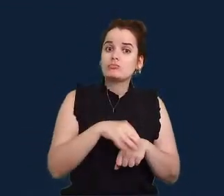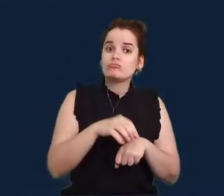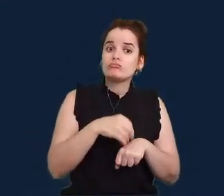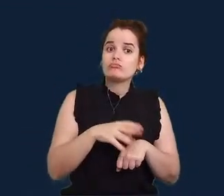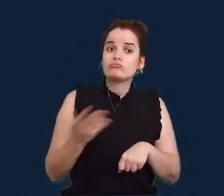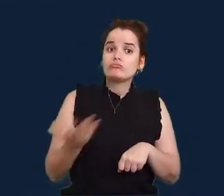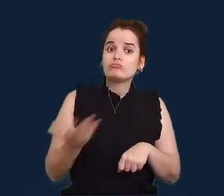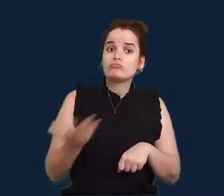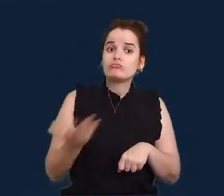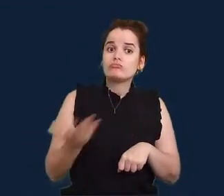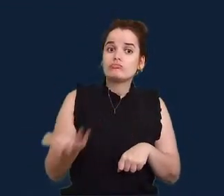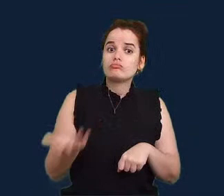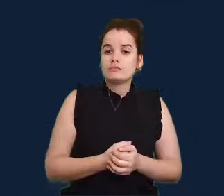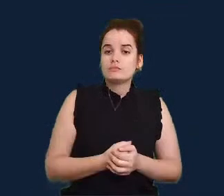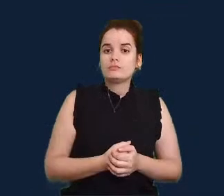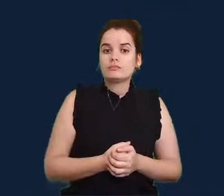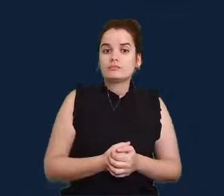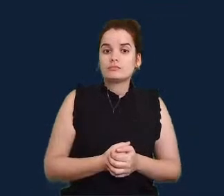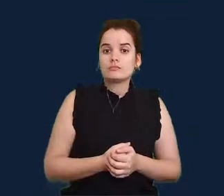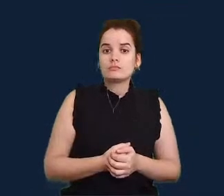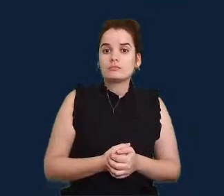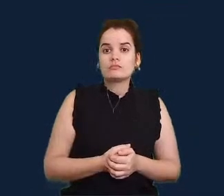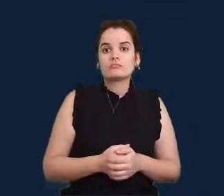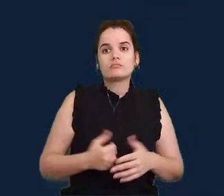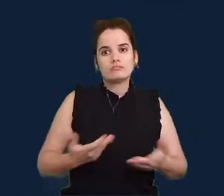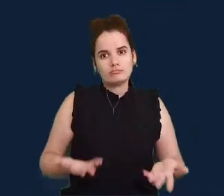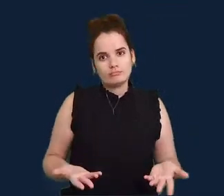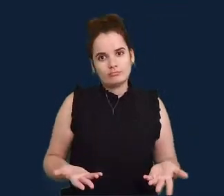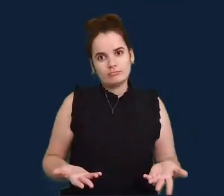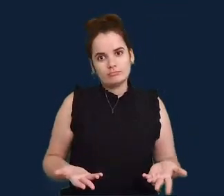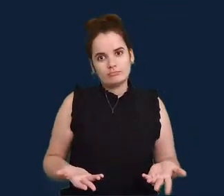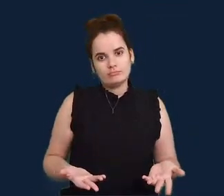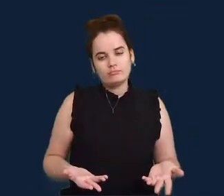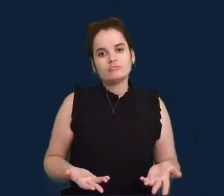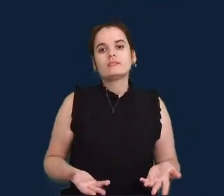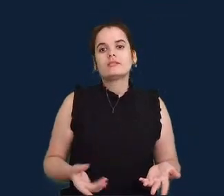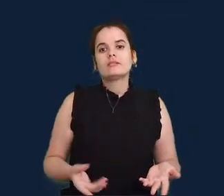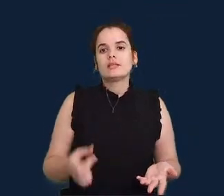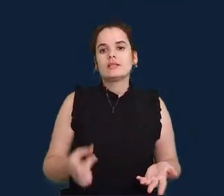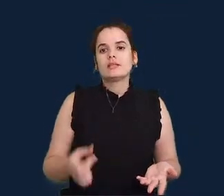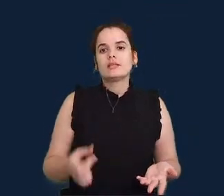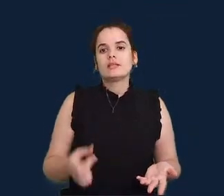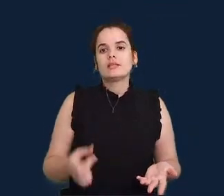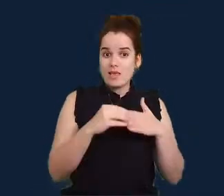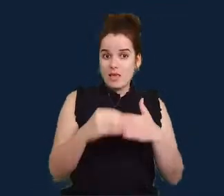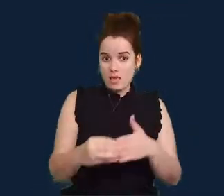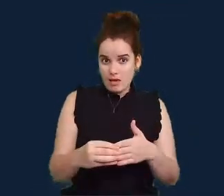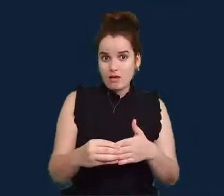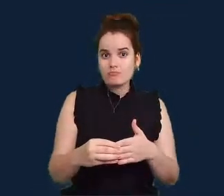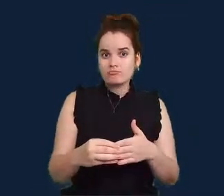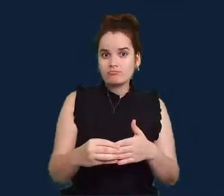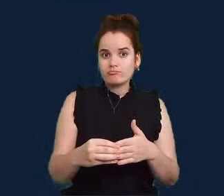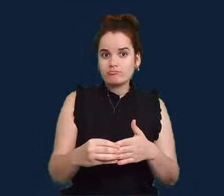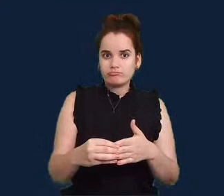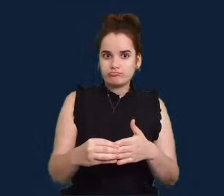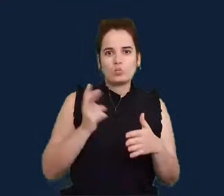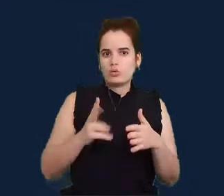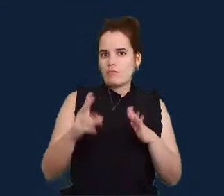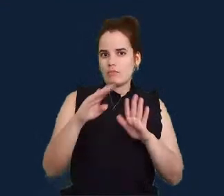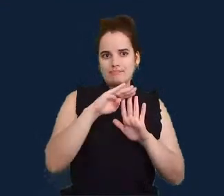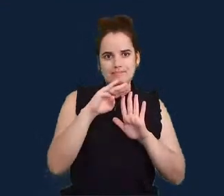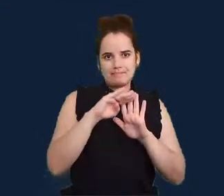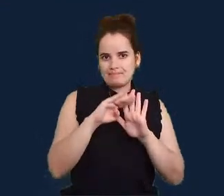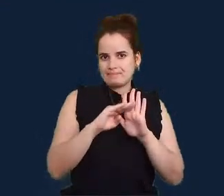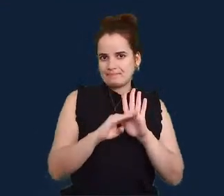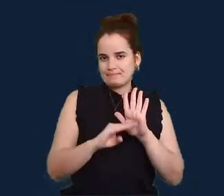Casel has this guide I highly recommend people to check out on how to write alt text for